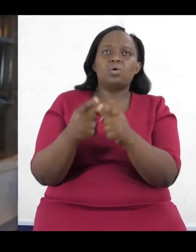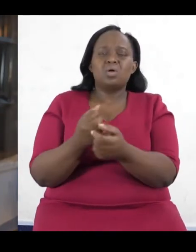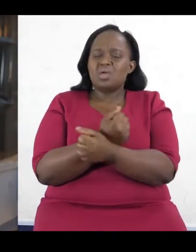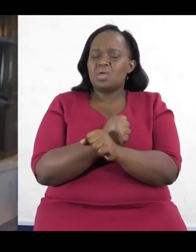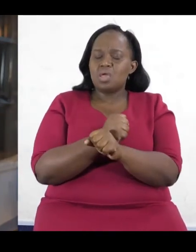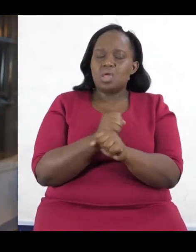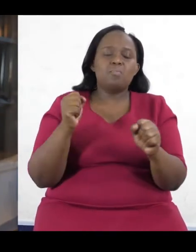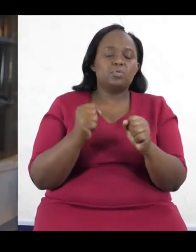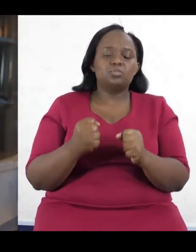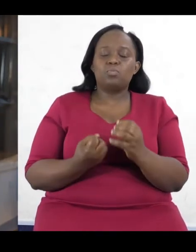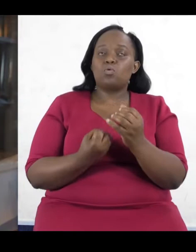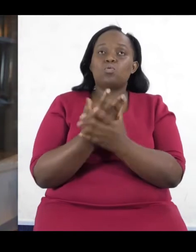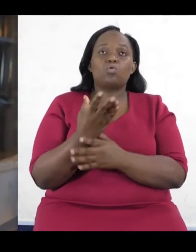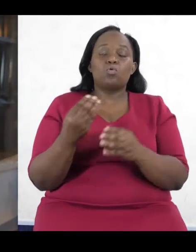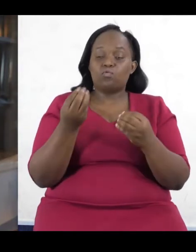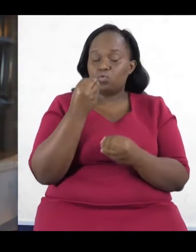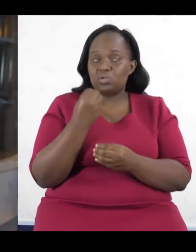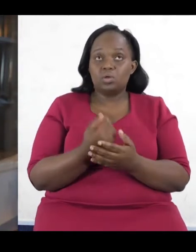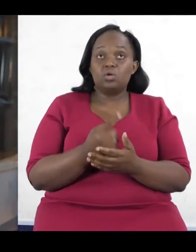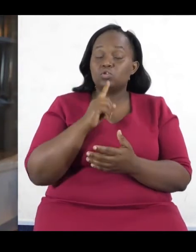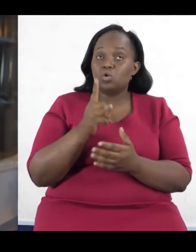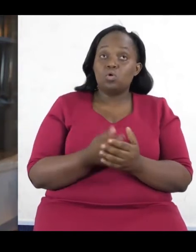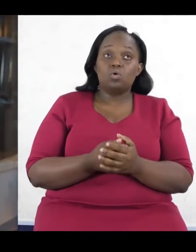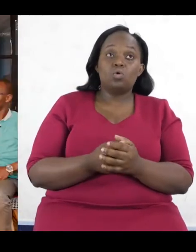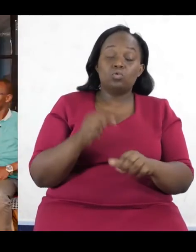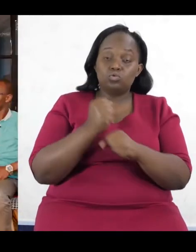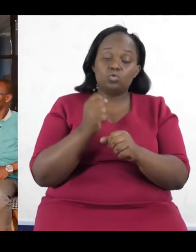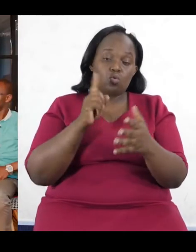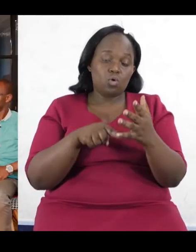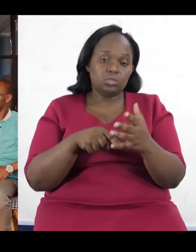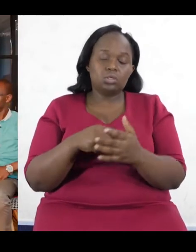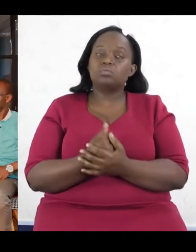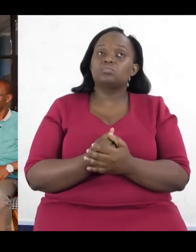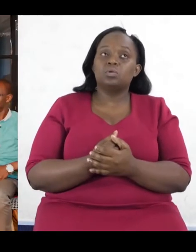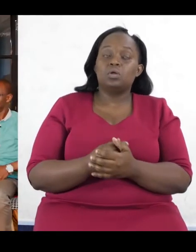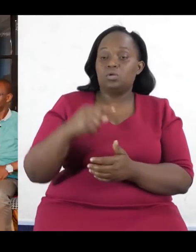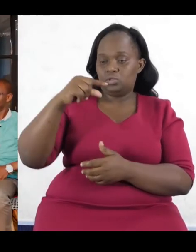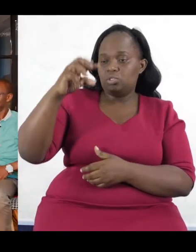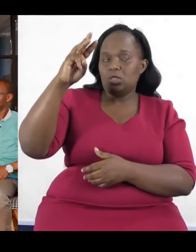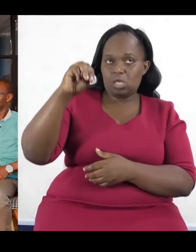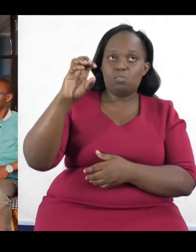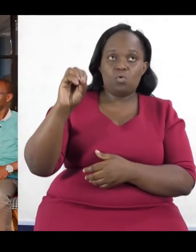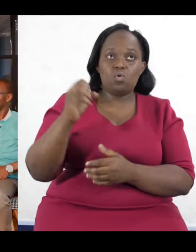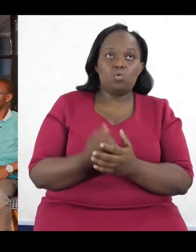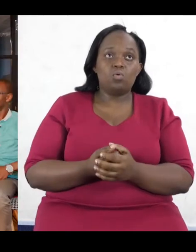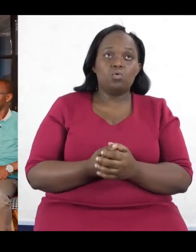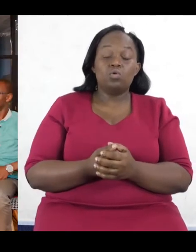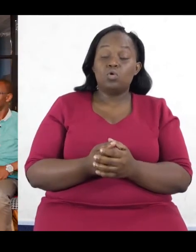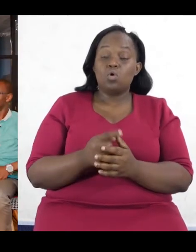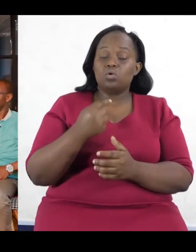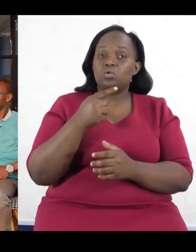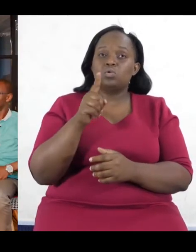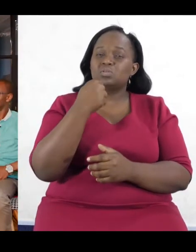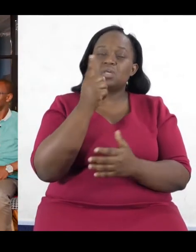cannot grow plenty of food. Mm-hmm. So what do? You resort to GMO, okay? And what you said is